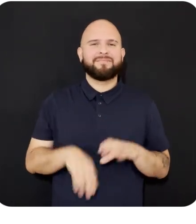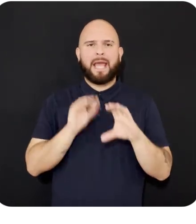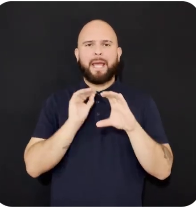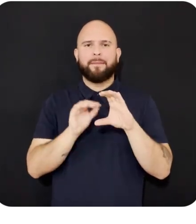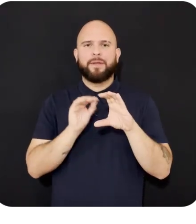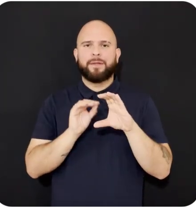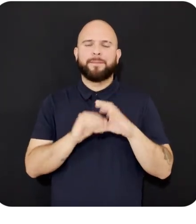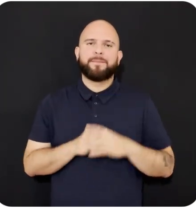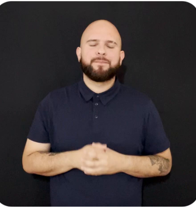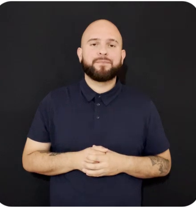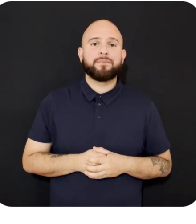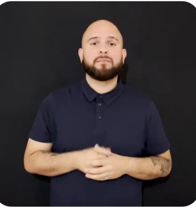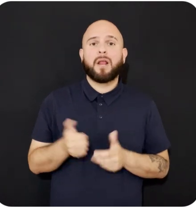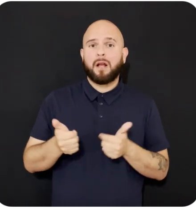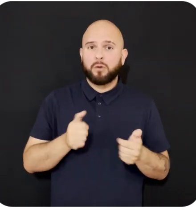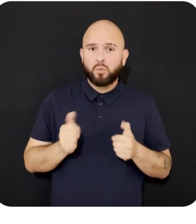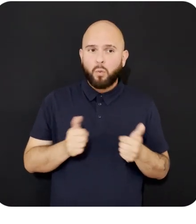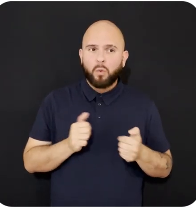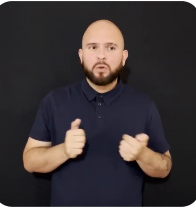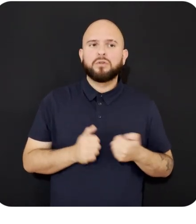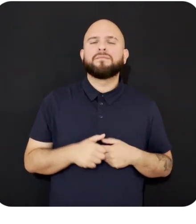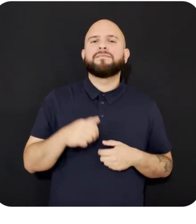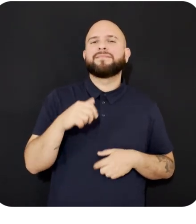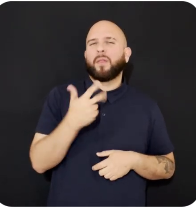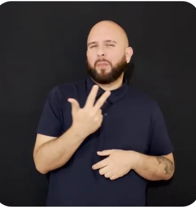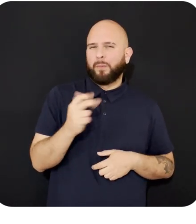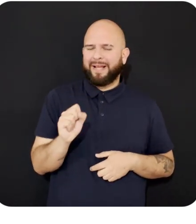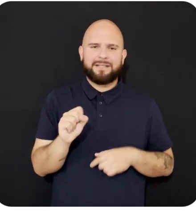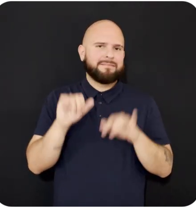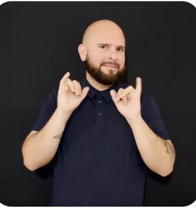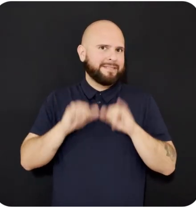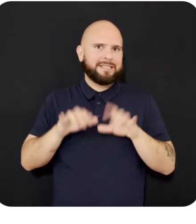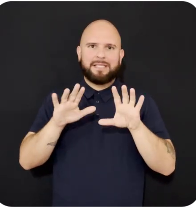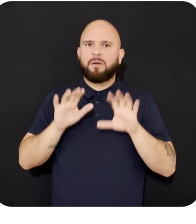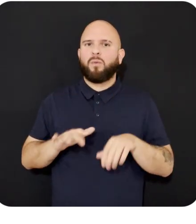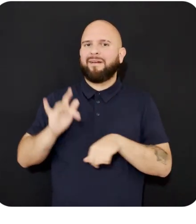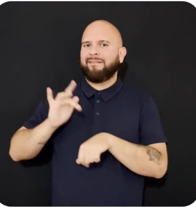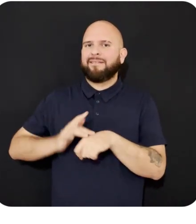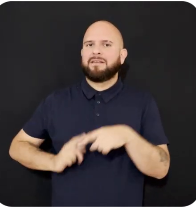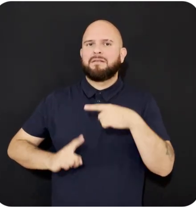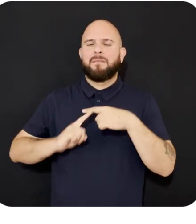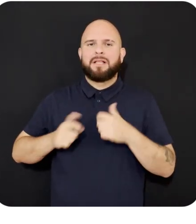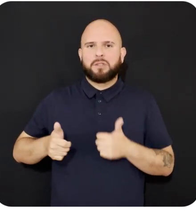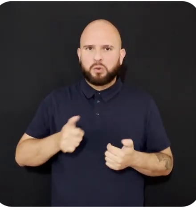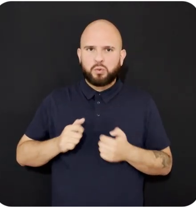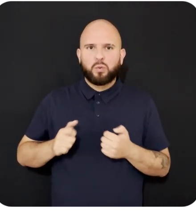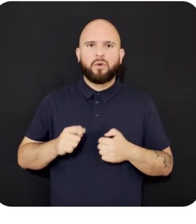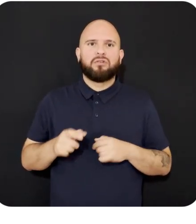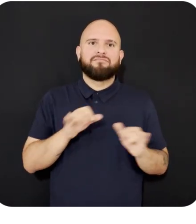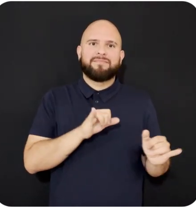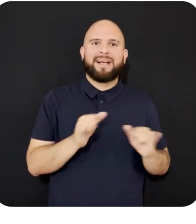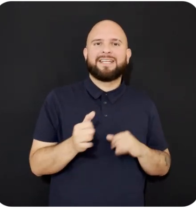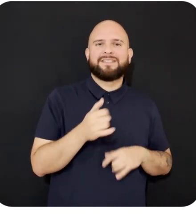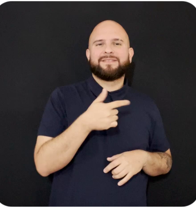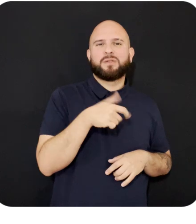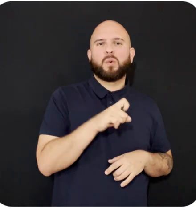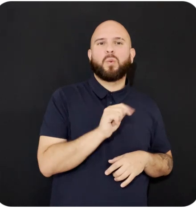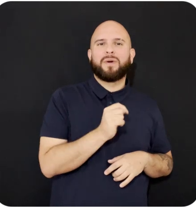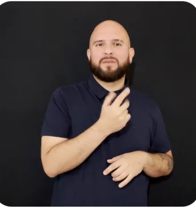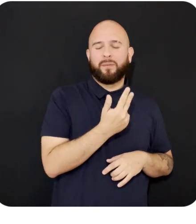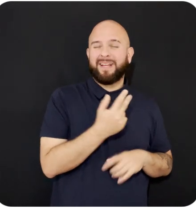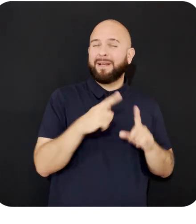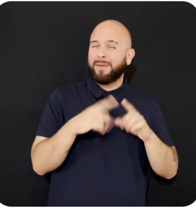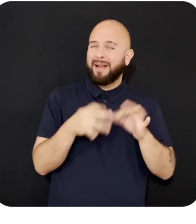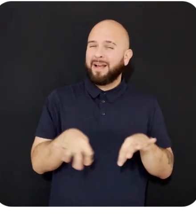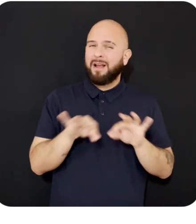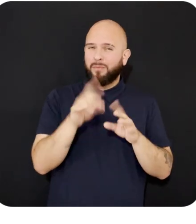input. For controllers, the Quest 3S makes use of the same great Touch Plus controllers as Quest 3. However, it